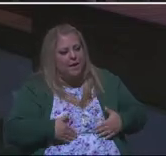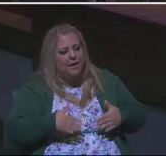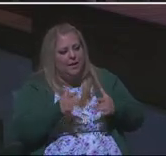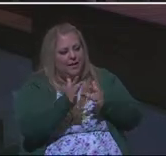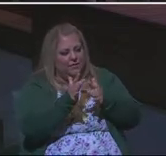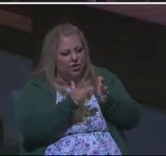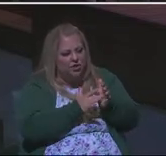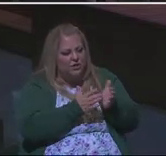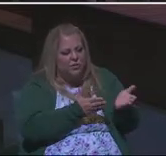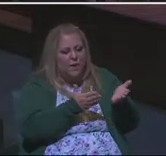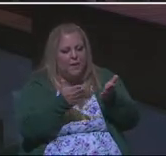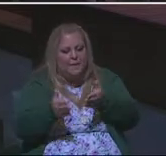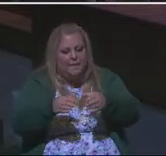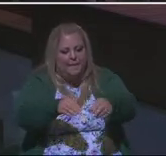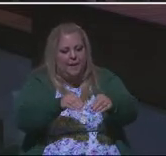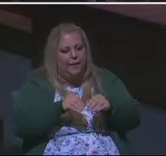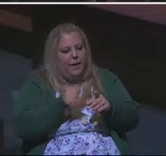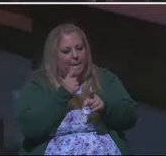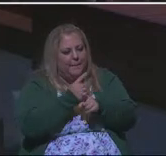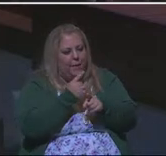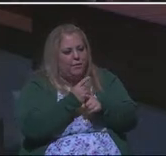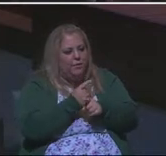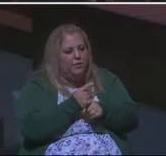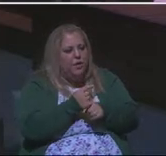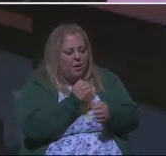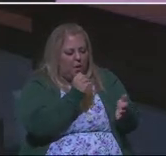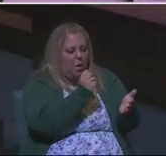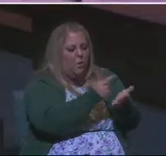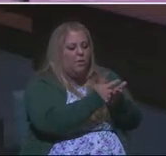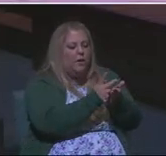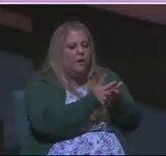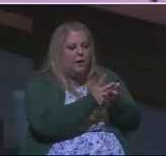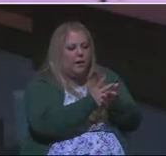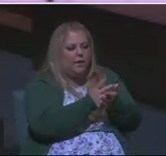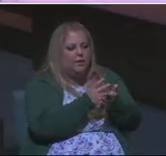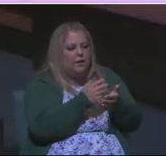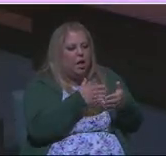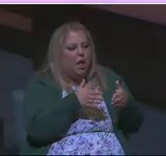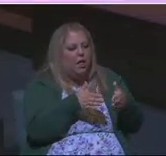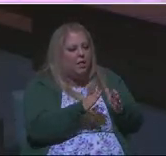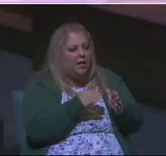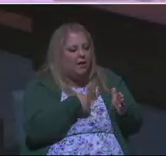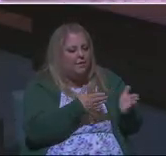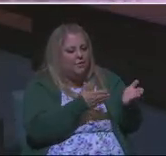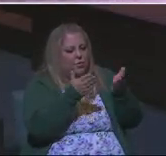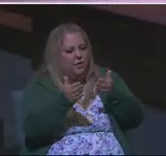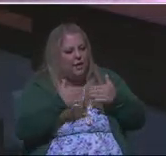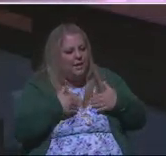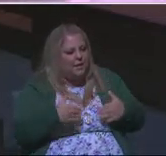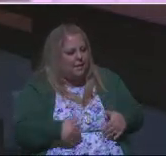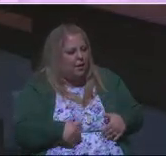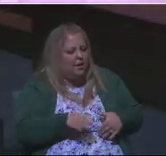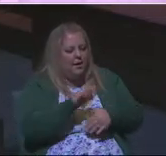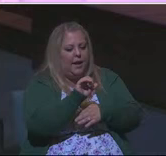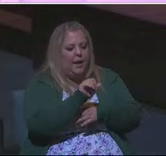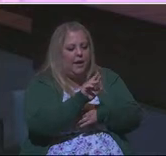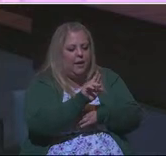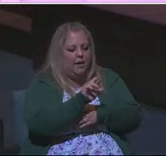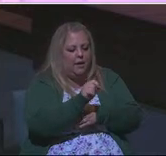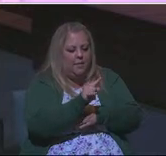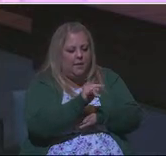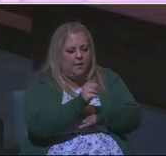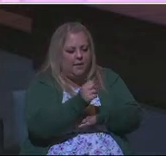they grant them the permission to take the body of Jesus. They take him. And Joseph of Arimathea, he had bought, kind of like, you know, we do, we